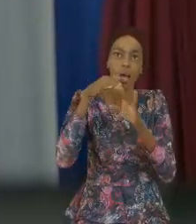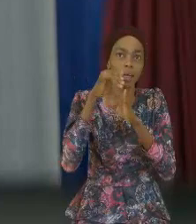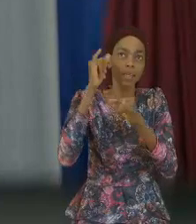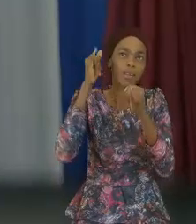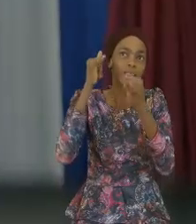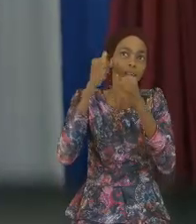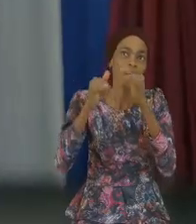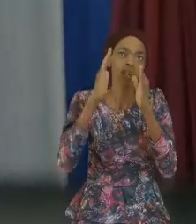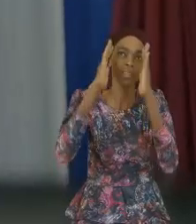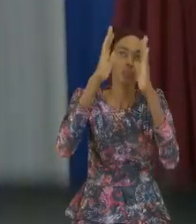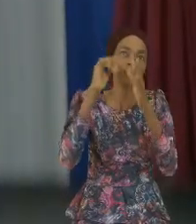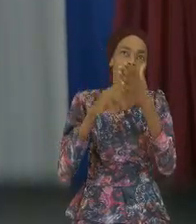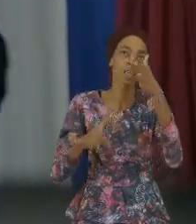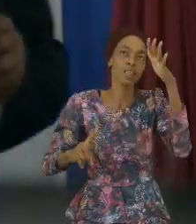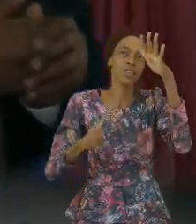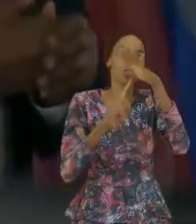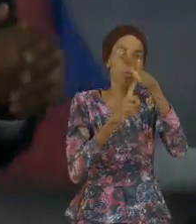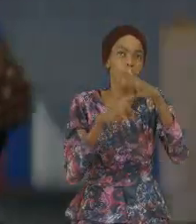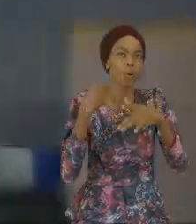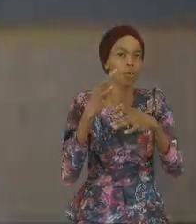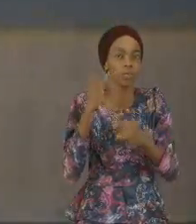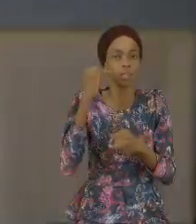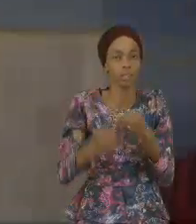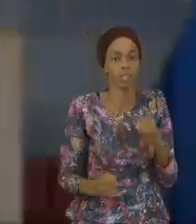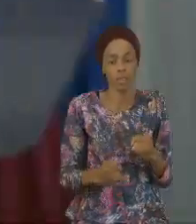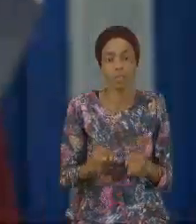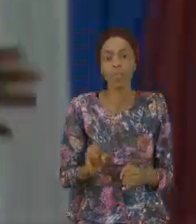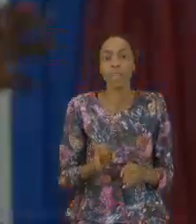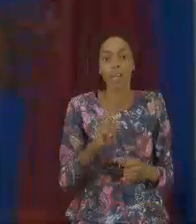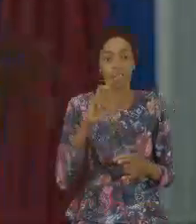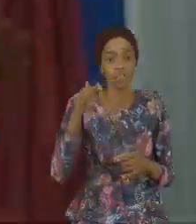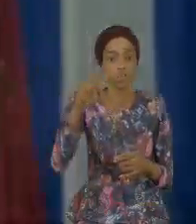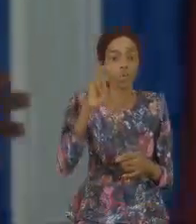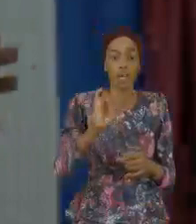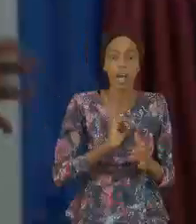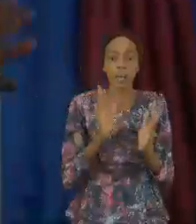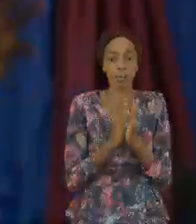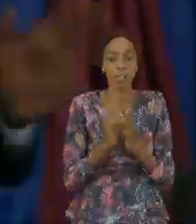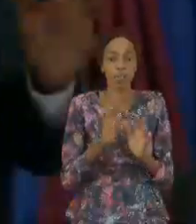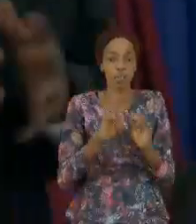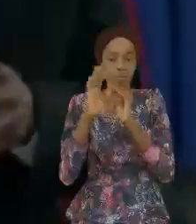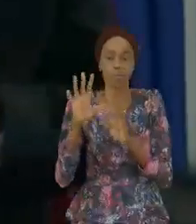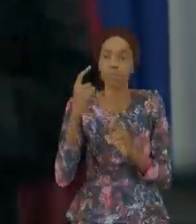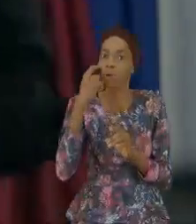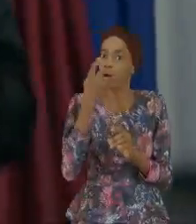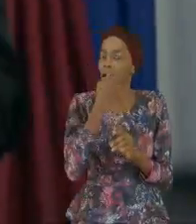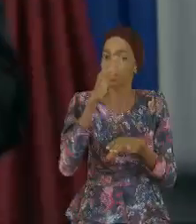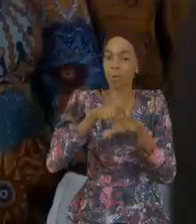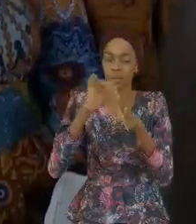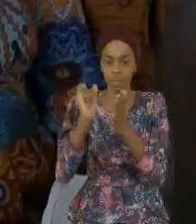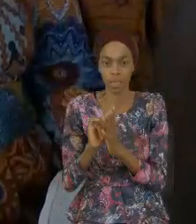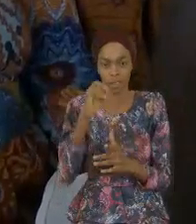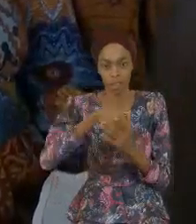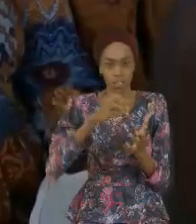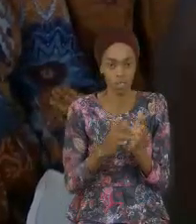at the peak of the journey. And I pray you'll always set your eyes on that in Jesus'